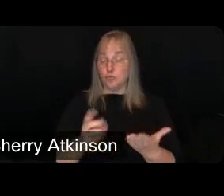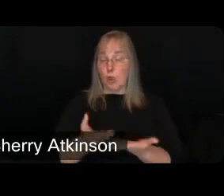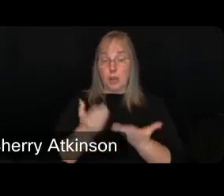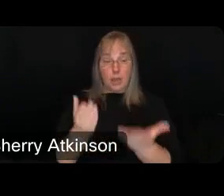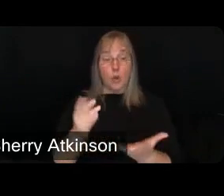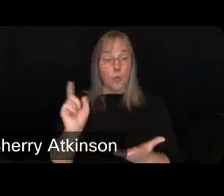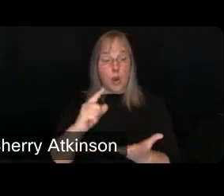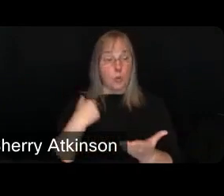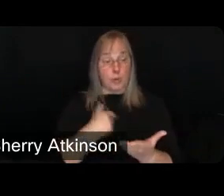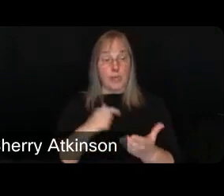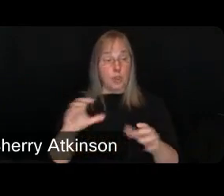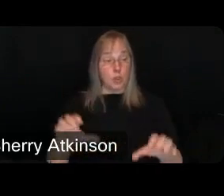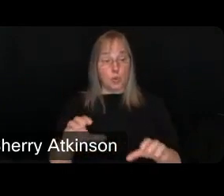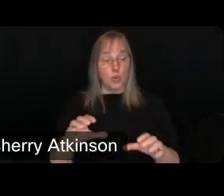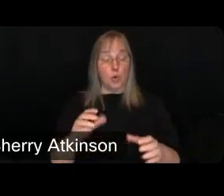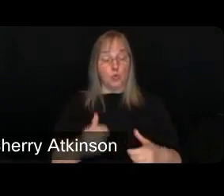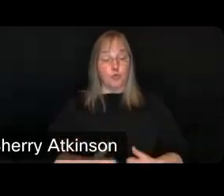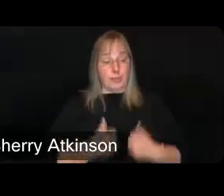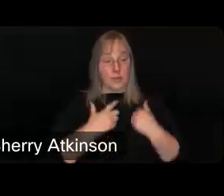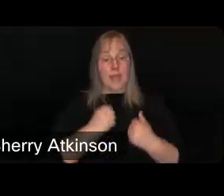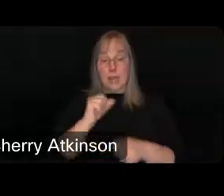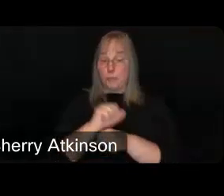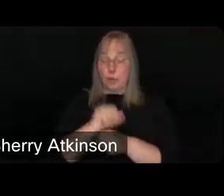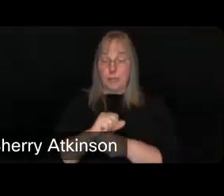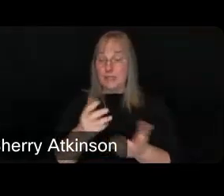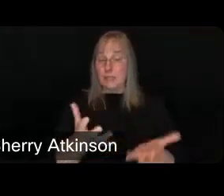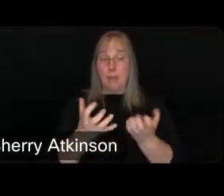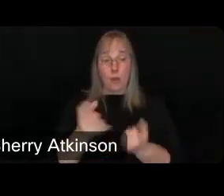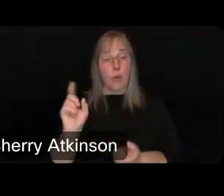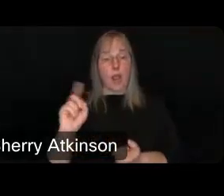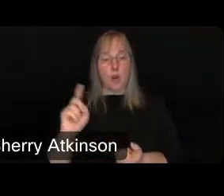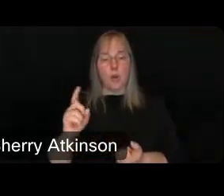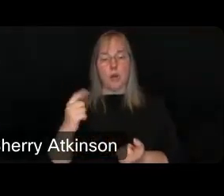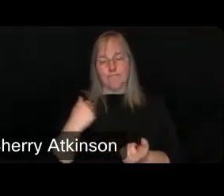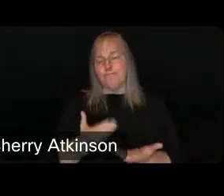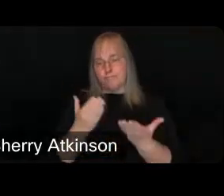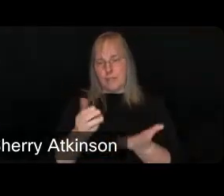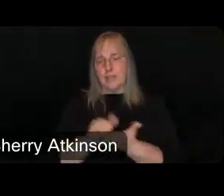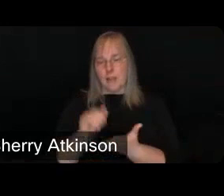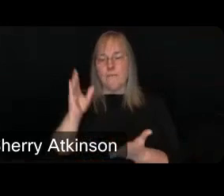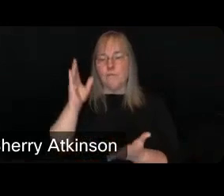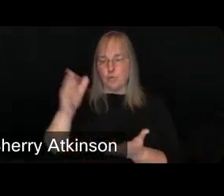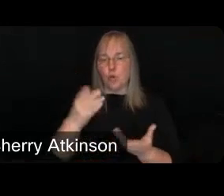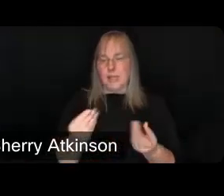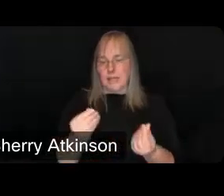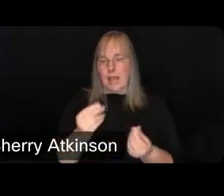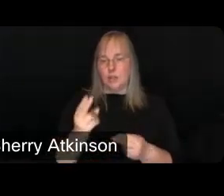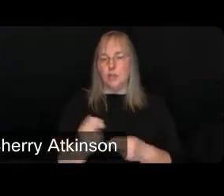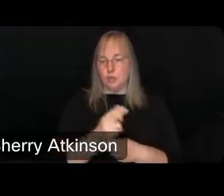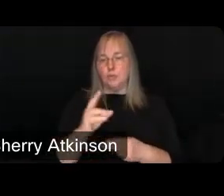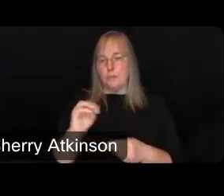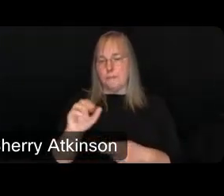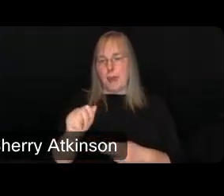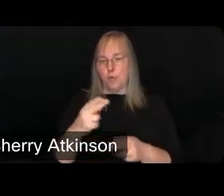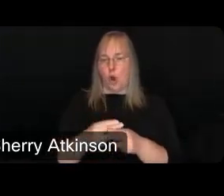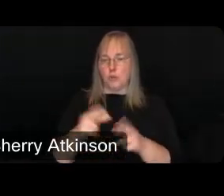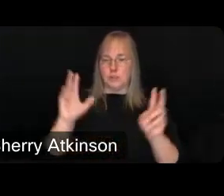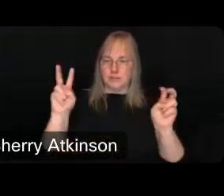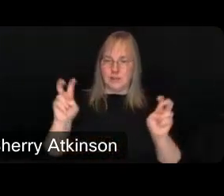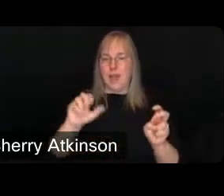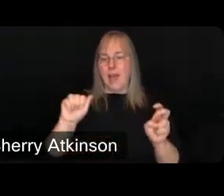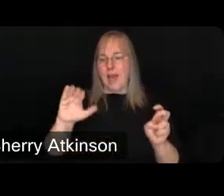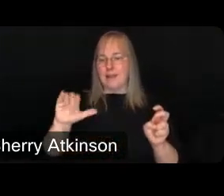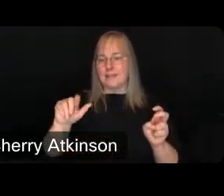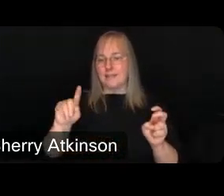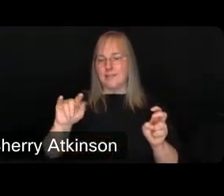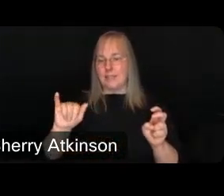and employment demand? Well, it suggests we do it in these places that the future land use map calls activity centers. These activity centers